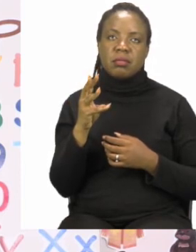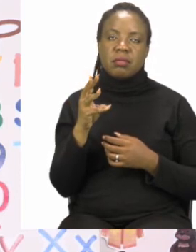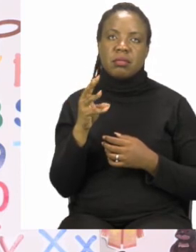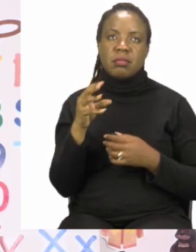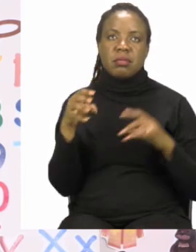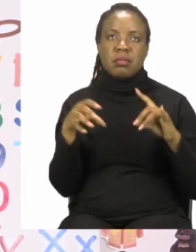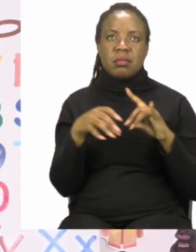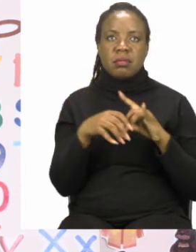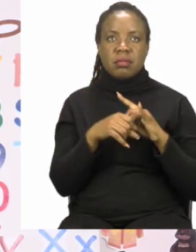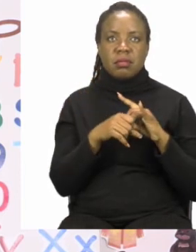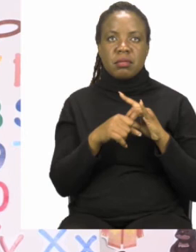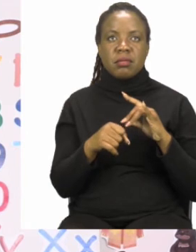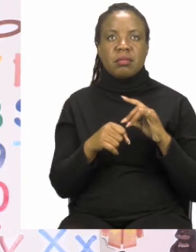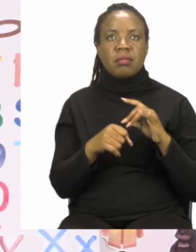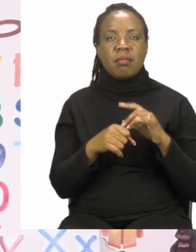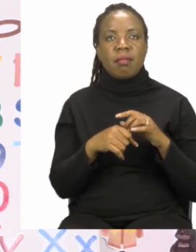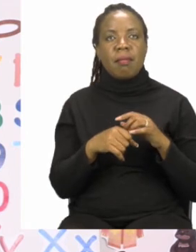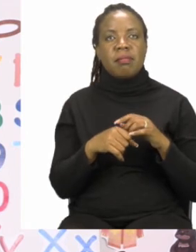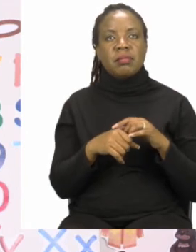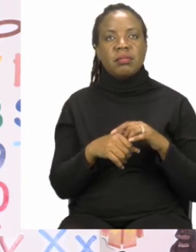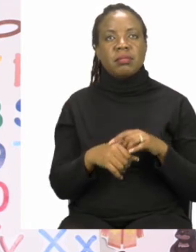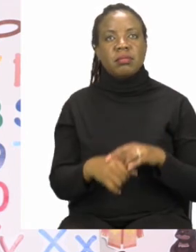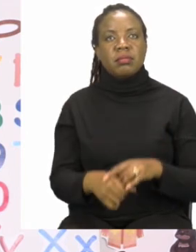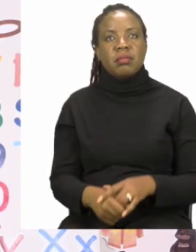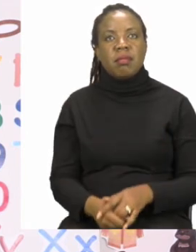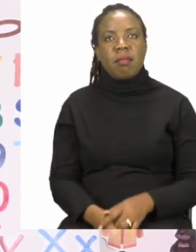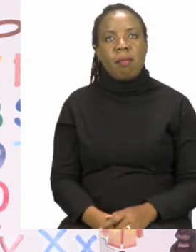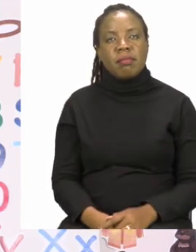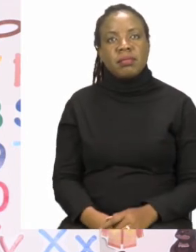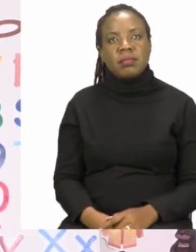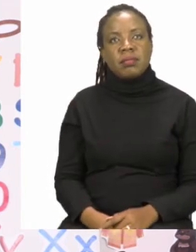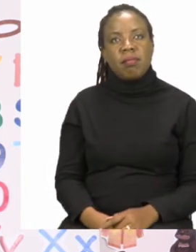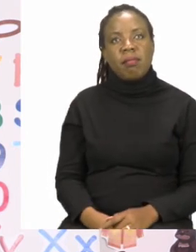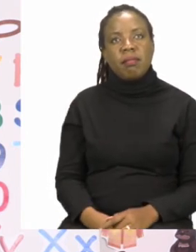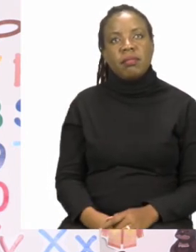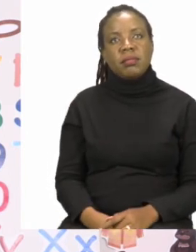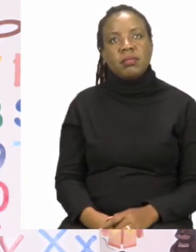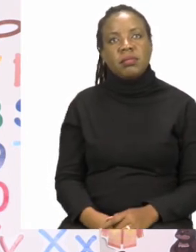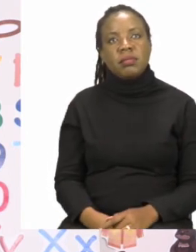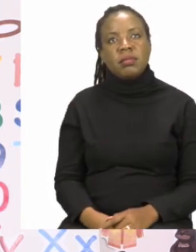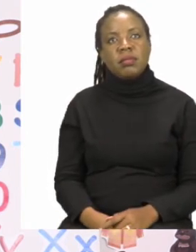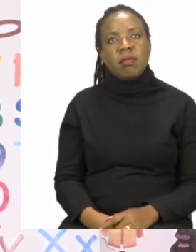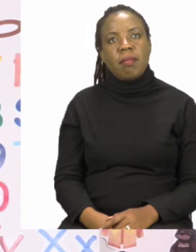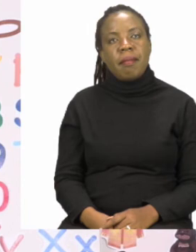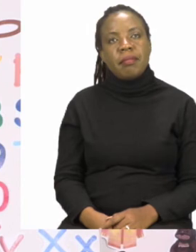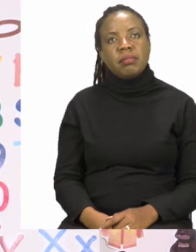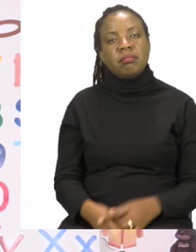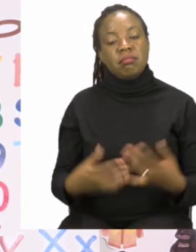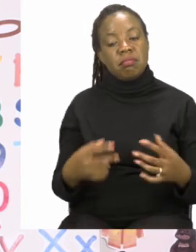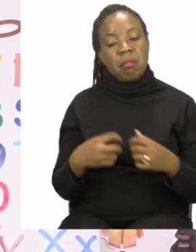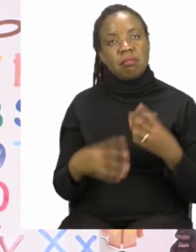goats. There we go. So now we have solved our